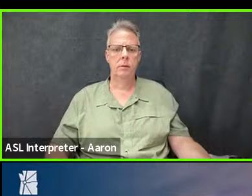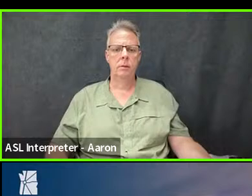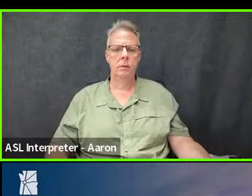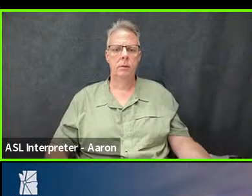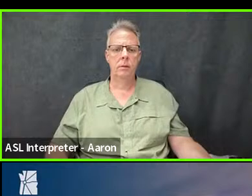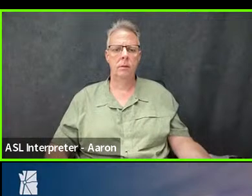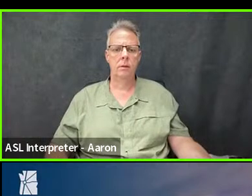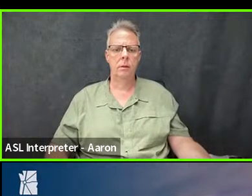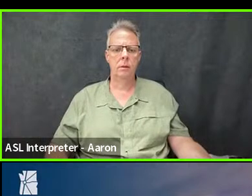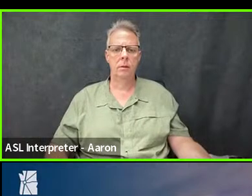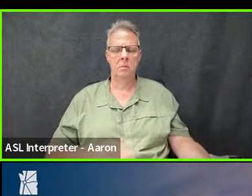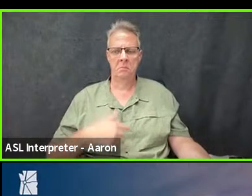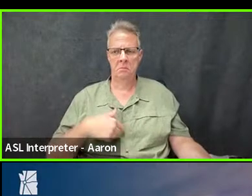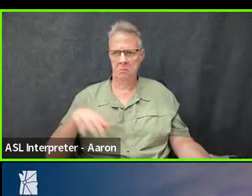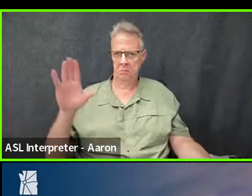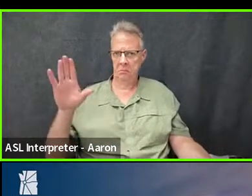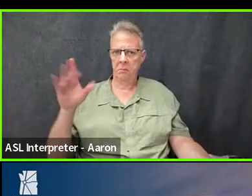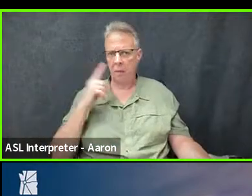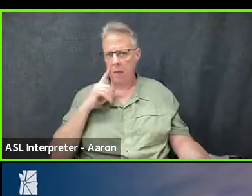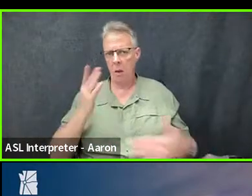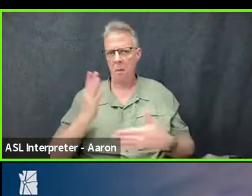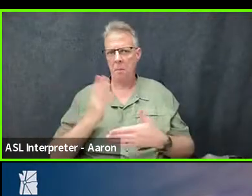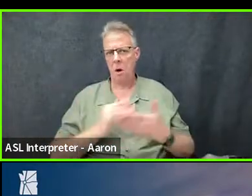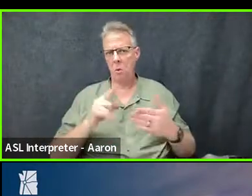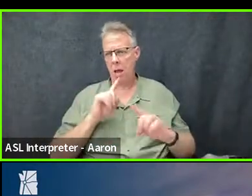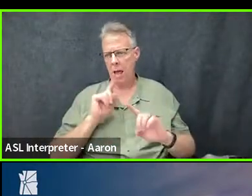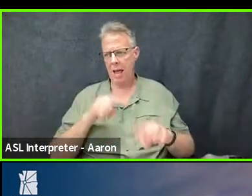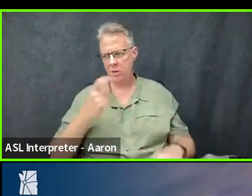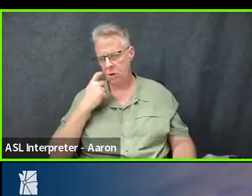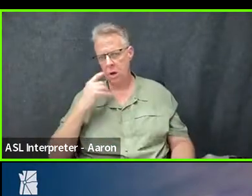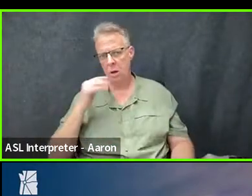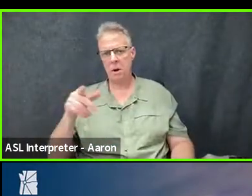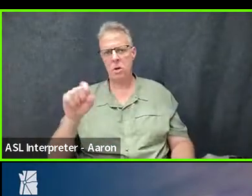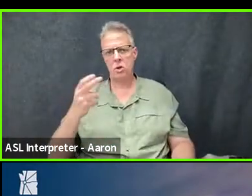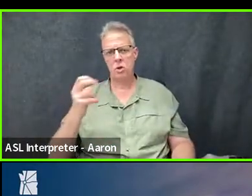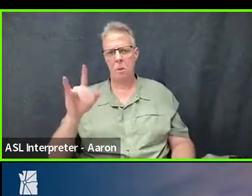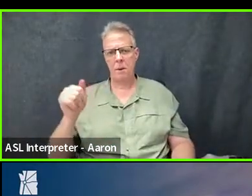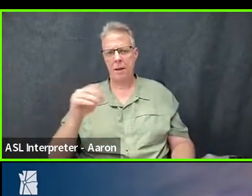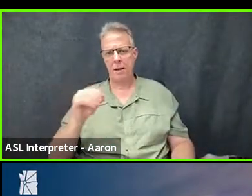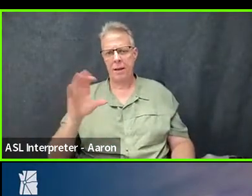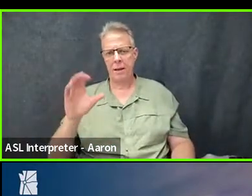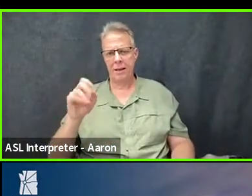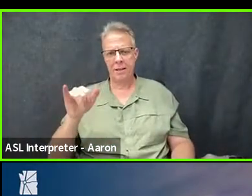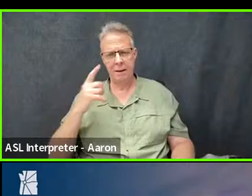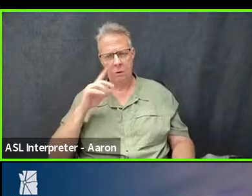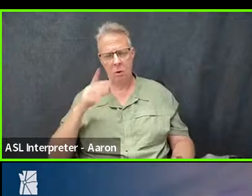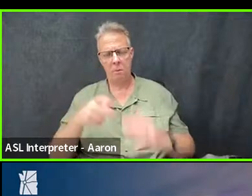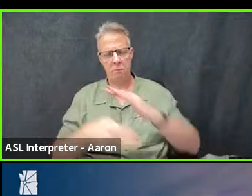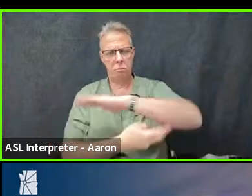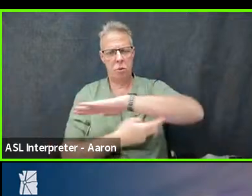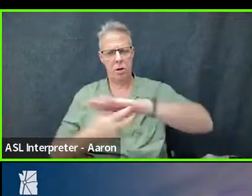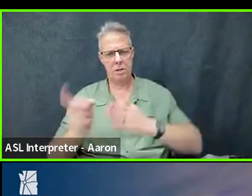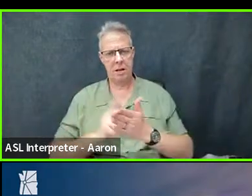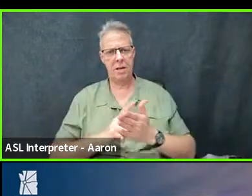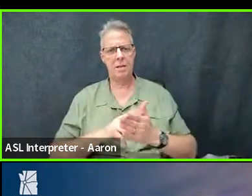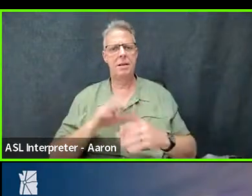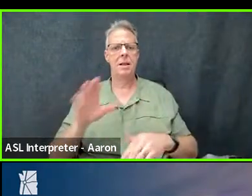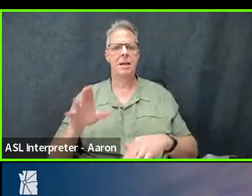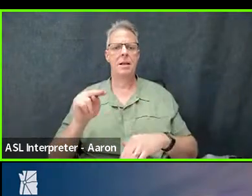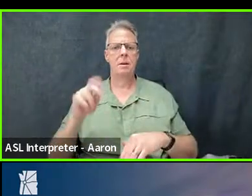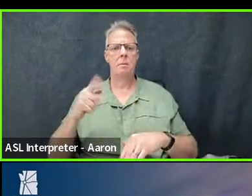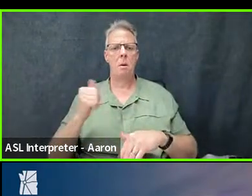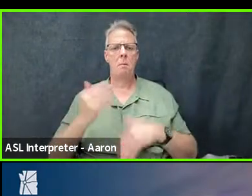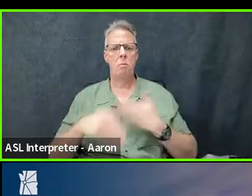David, I can take that. I think part of this was answered earlier by Shilpa and Casey as we were talking about bridge design. But the NEPA process